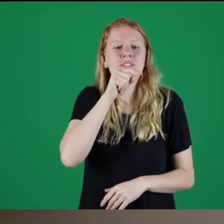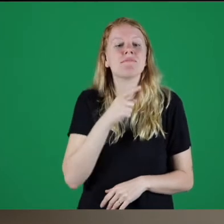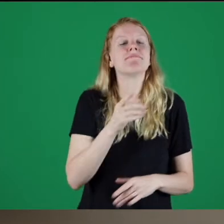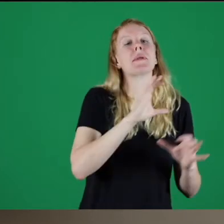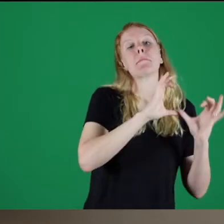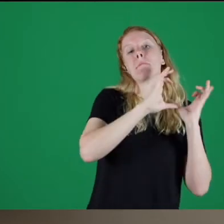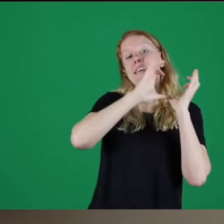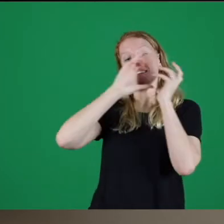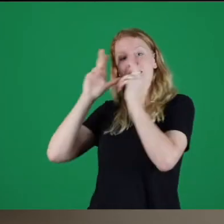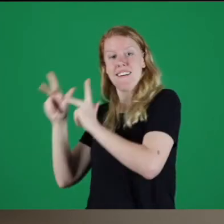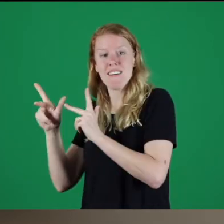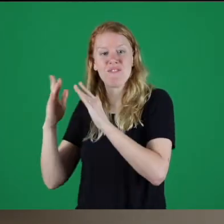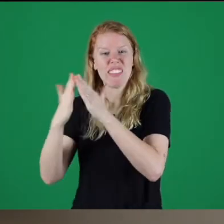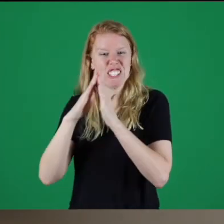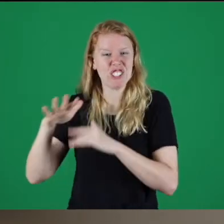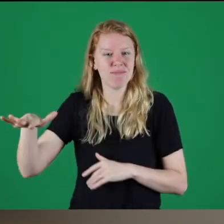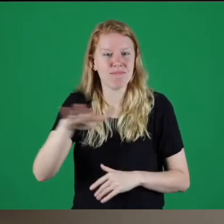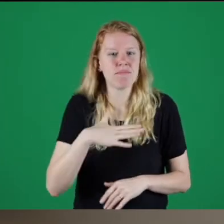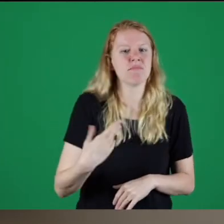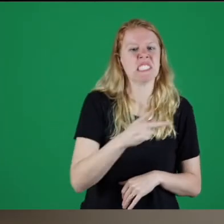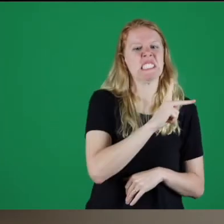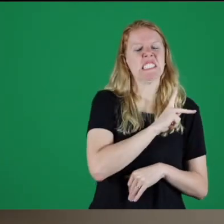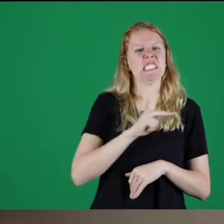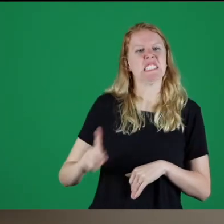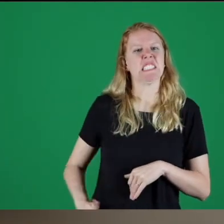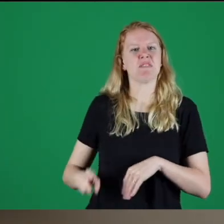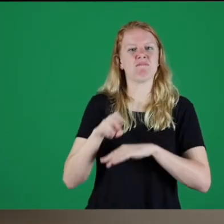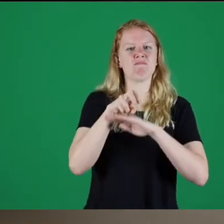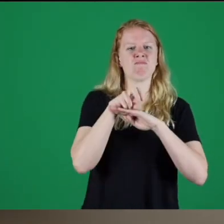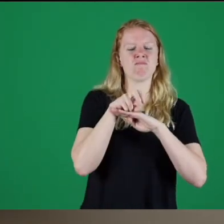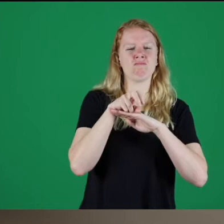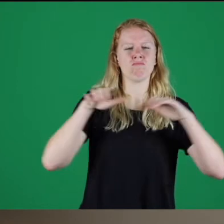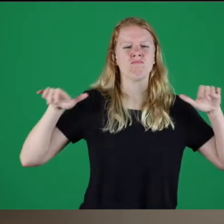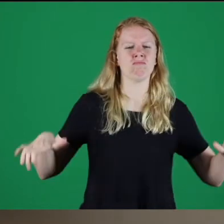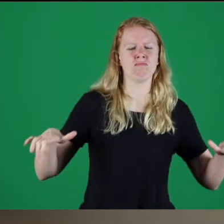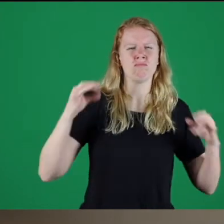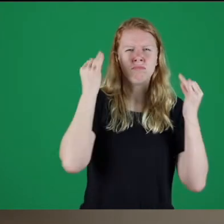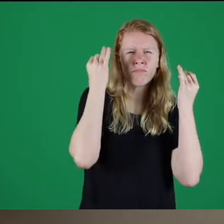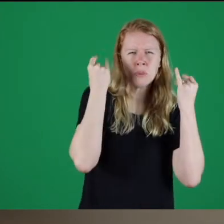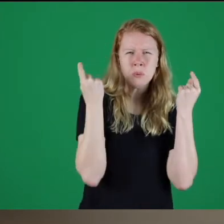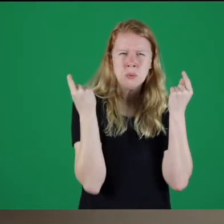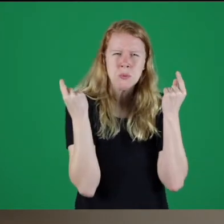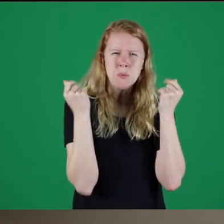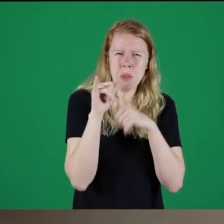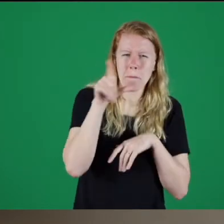village. And the king, he sat on his throne trying to figure out what they could do about this bird.